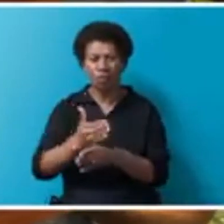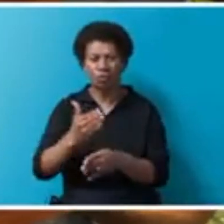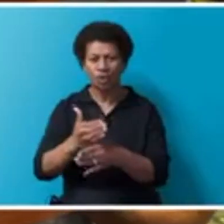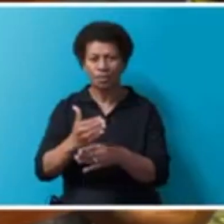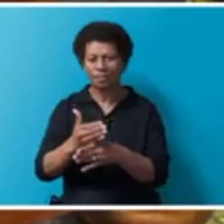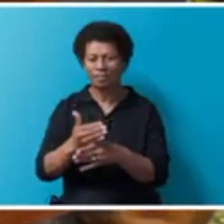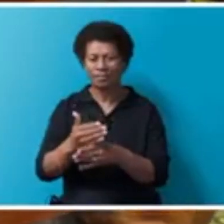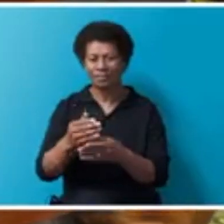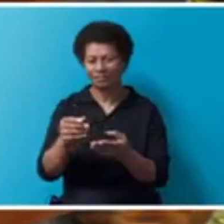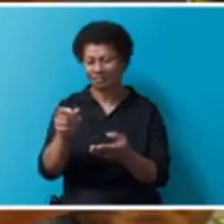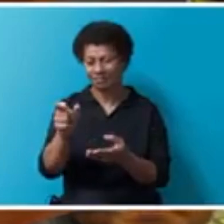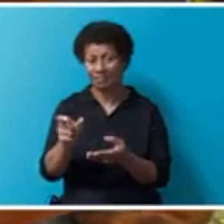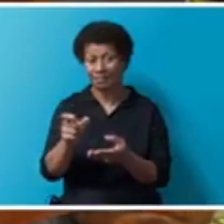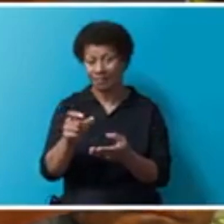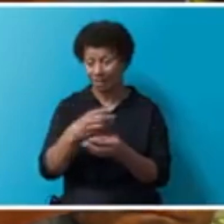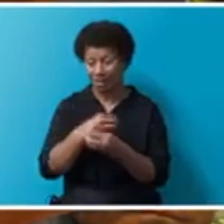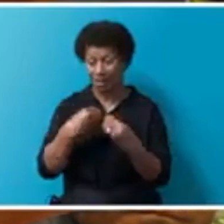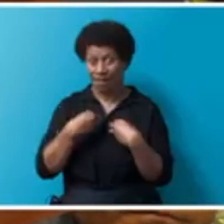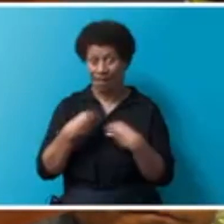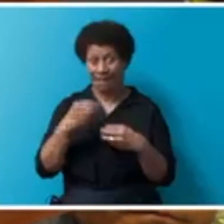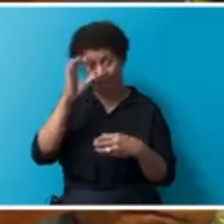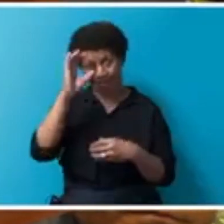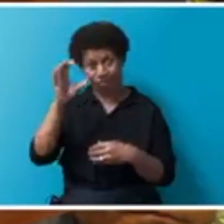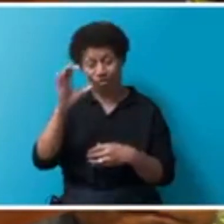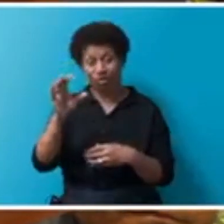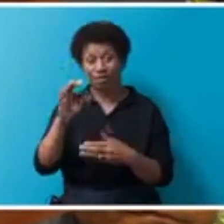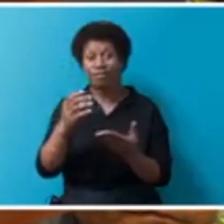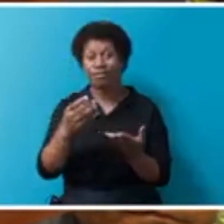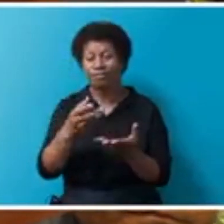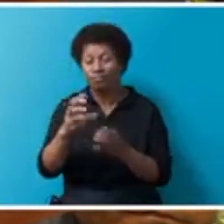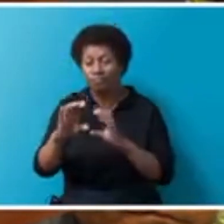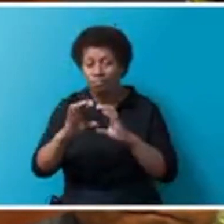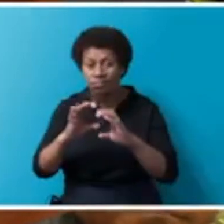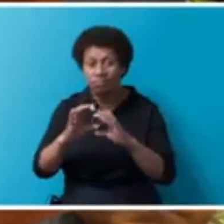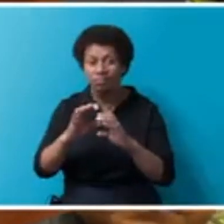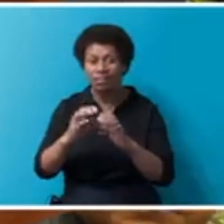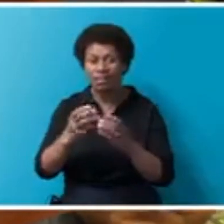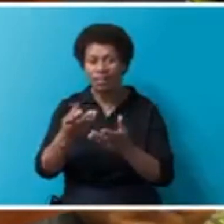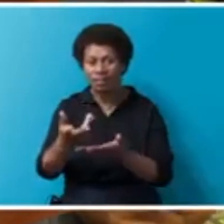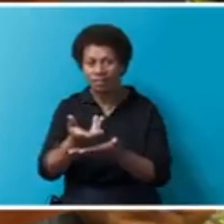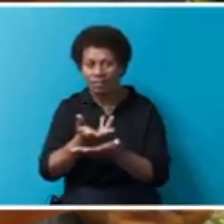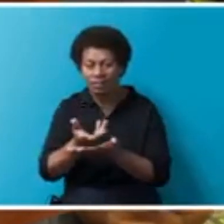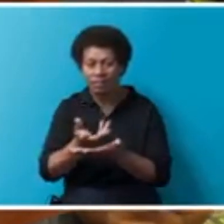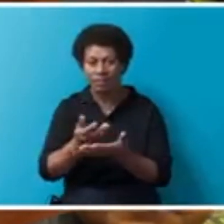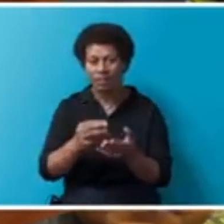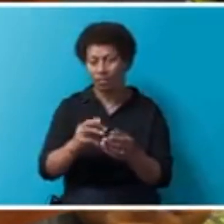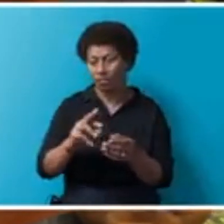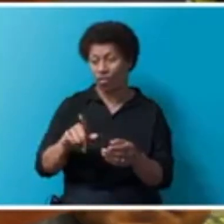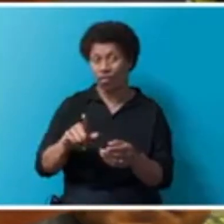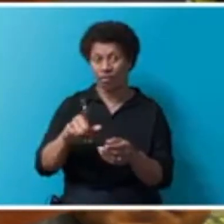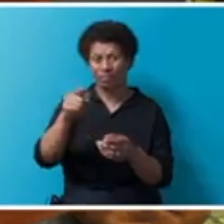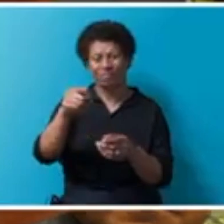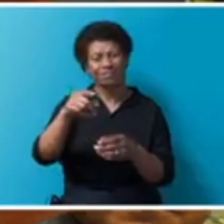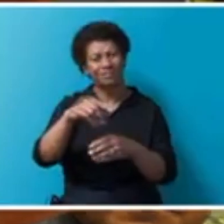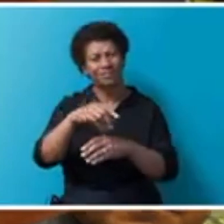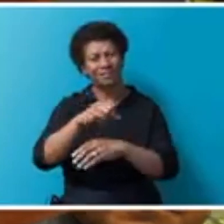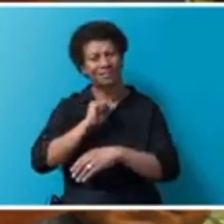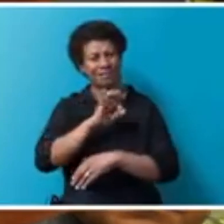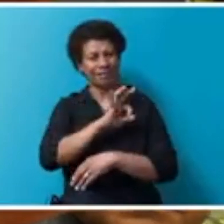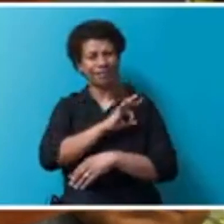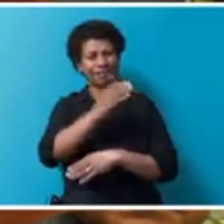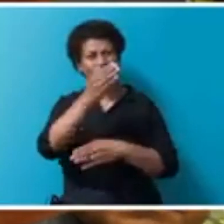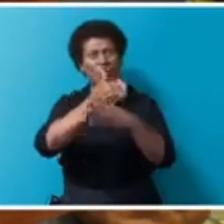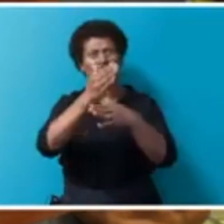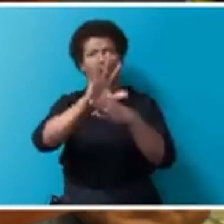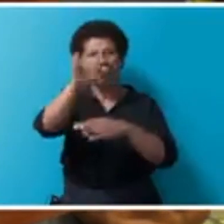Our country liaison officers play a very important role in relation to the welfare of our workers through pastoral care